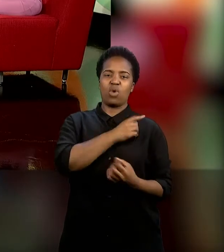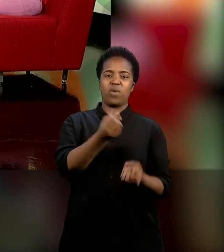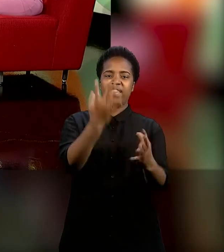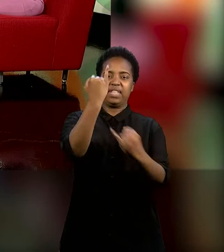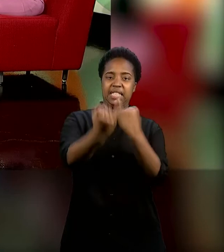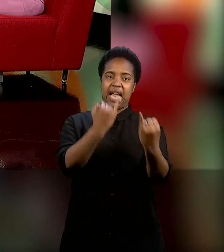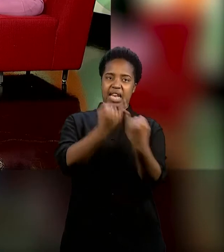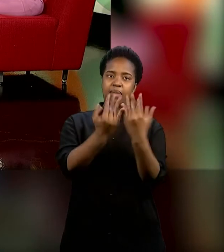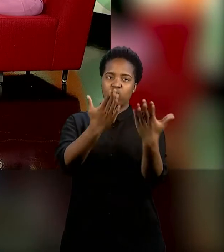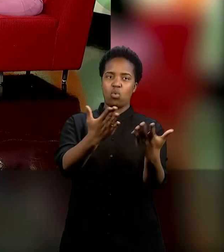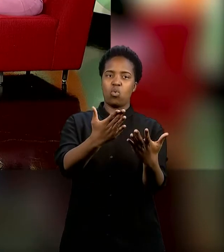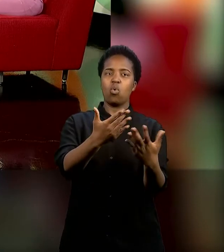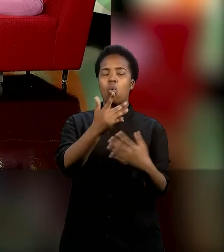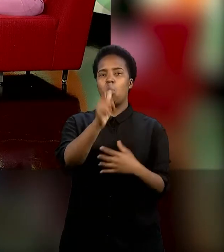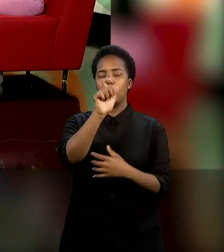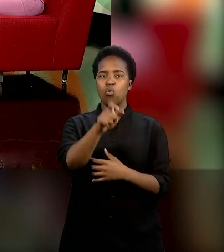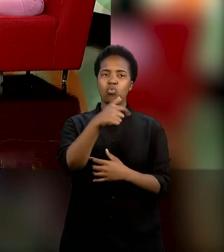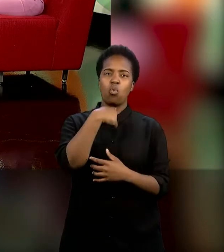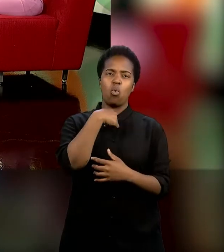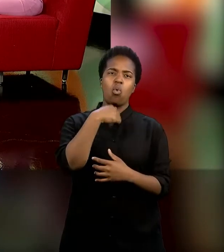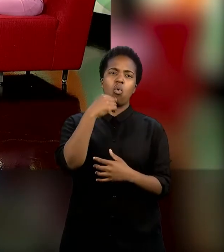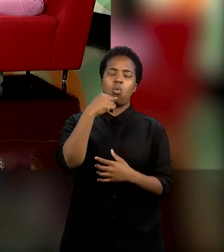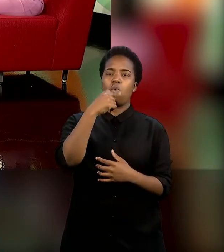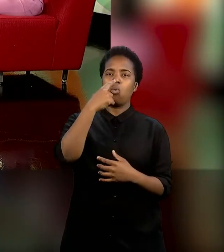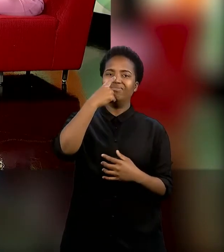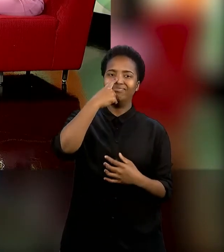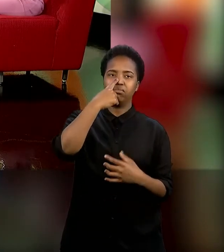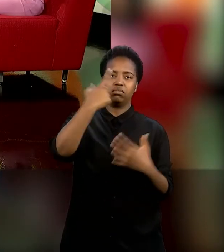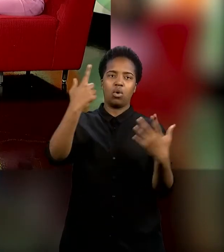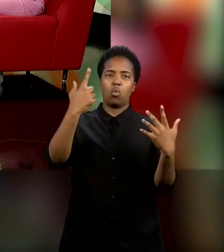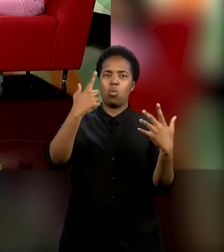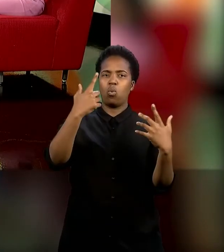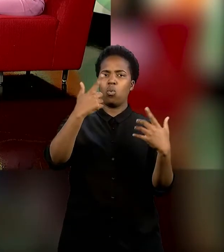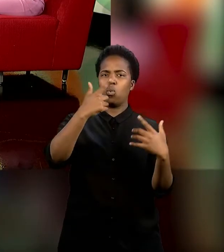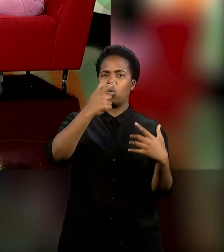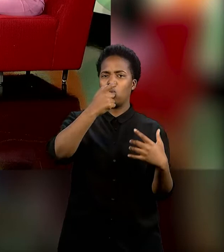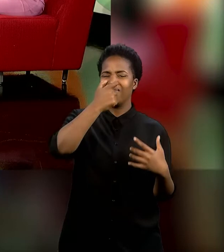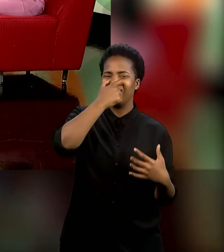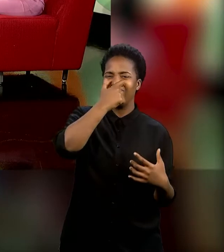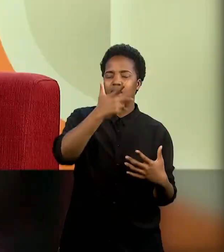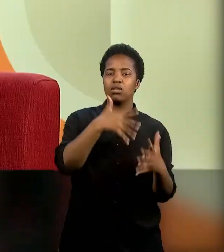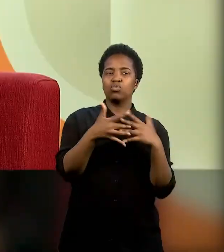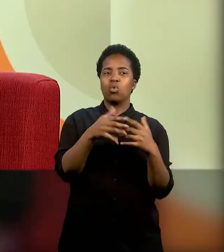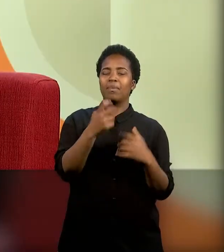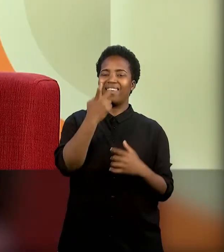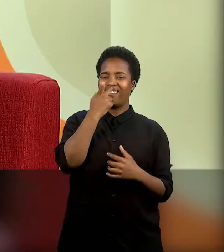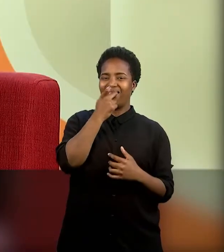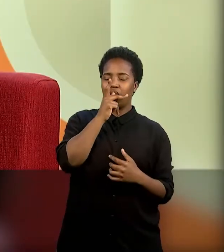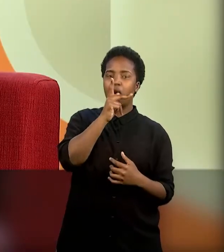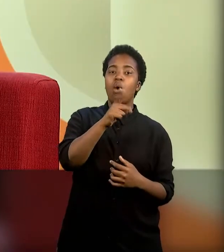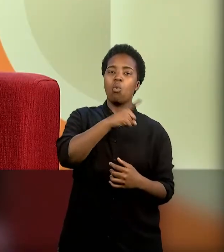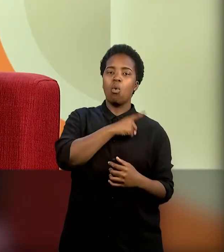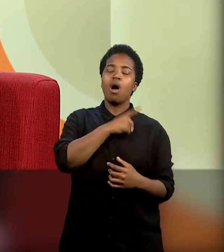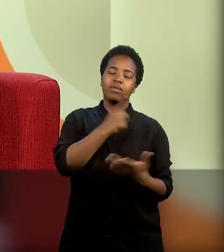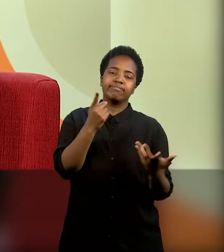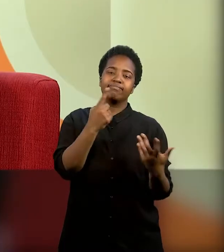beard, and then Motomuso only patla only this most fatlehong. So lenna ke nna kagiso